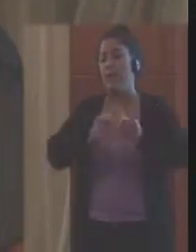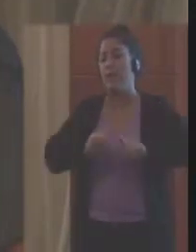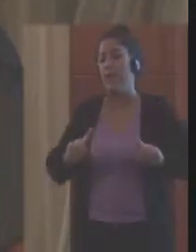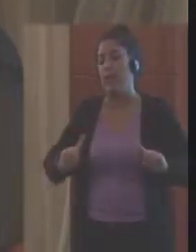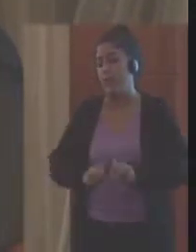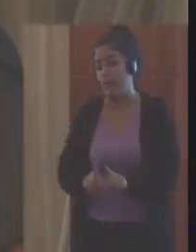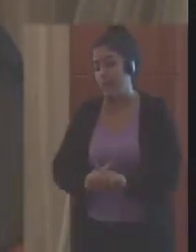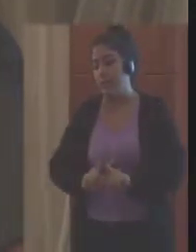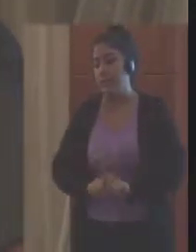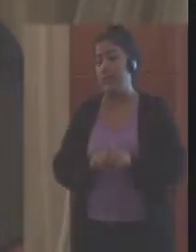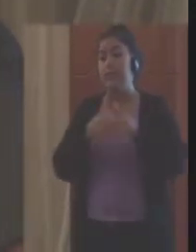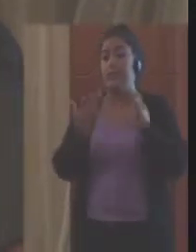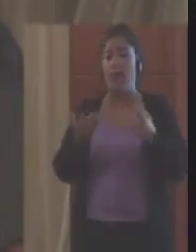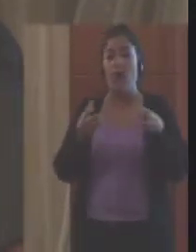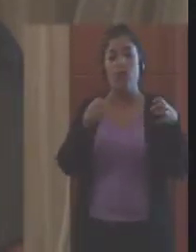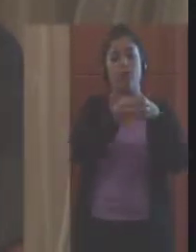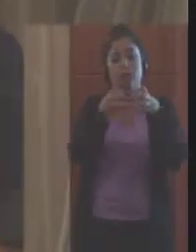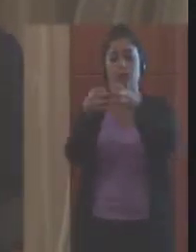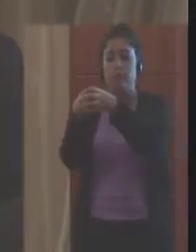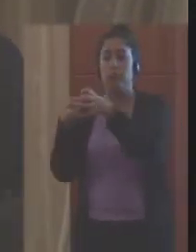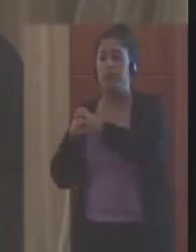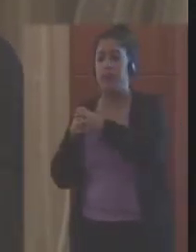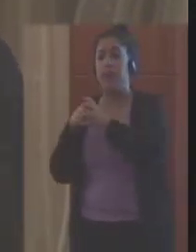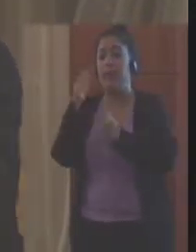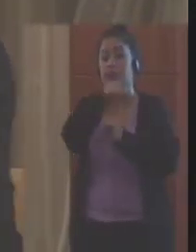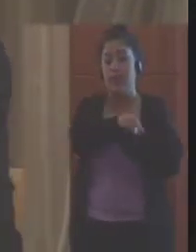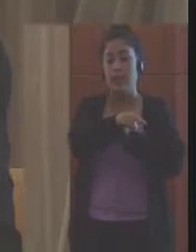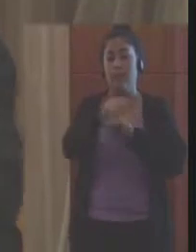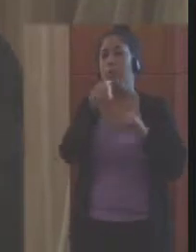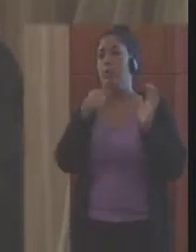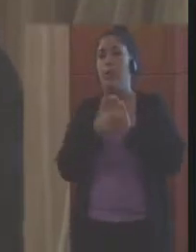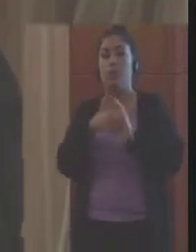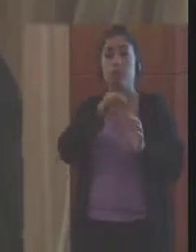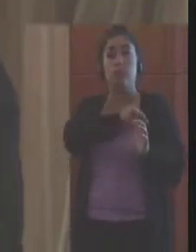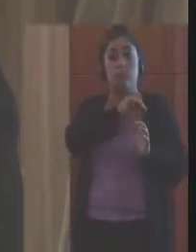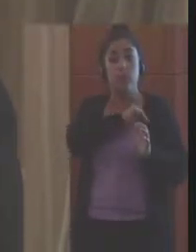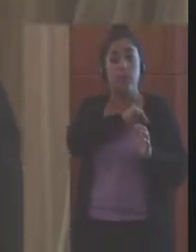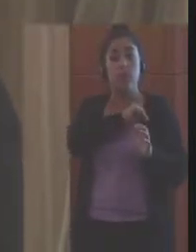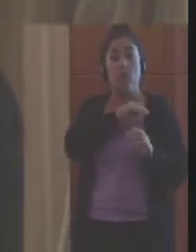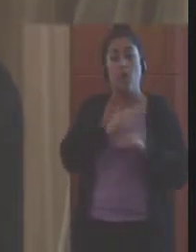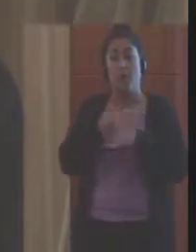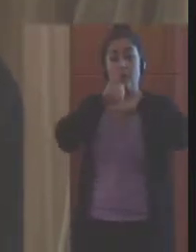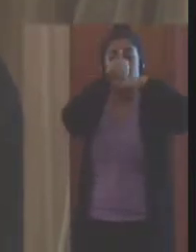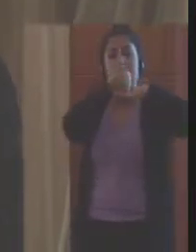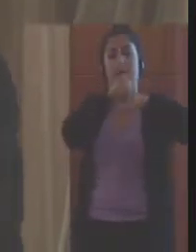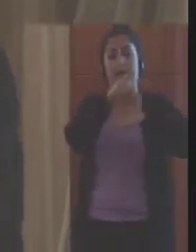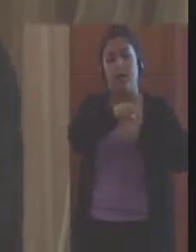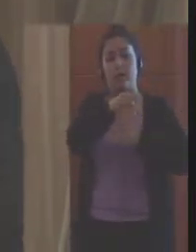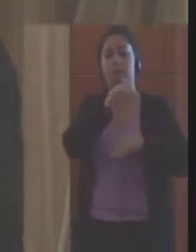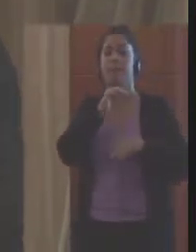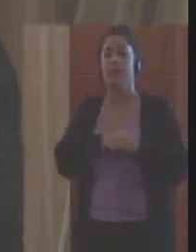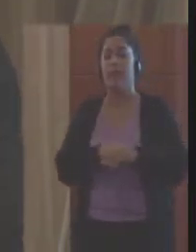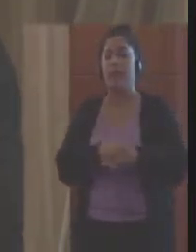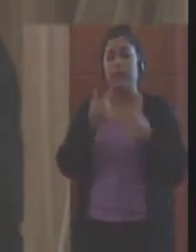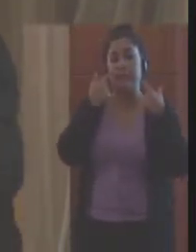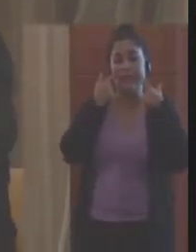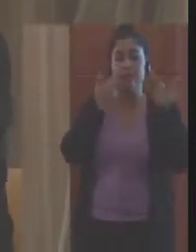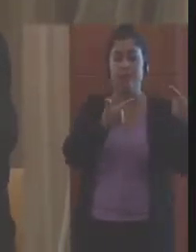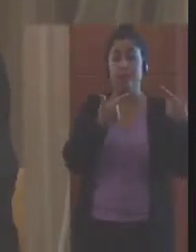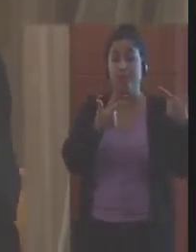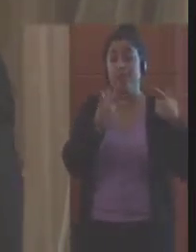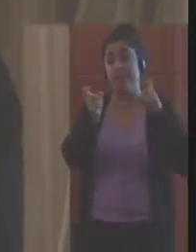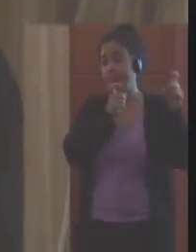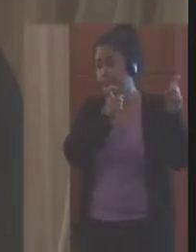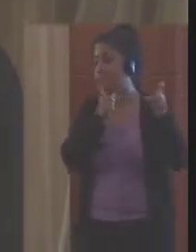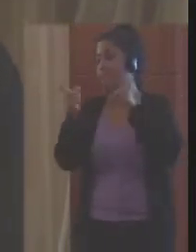the mayors. sobre desastres. And, El presidente es so el they have alcalde. their own capabilities. Entonces tienen And sus the idea propias is that capacidades. Y la